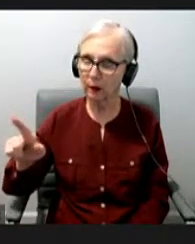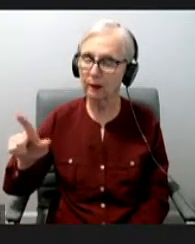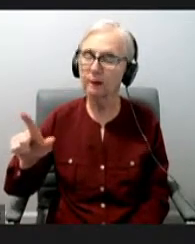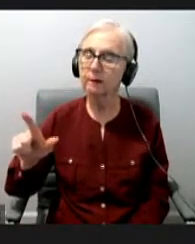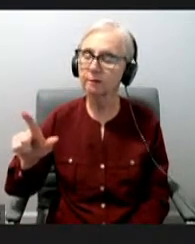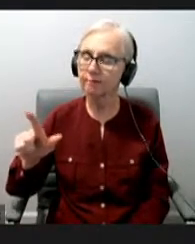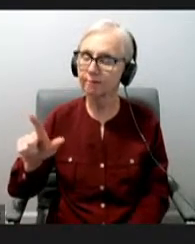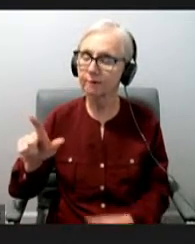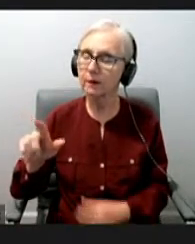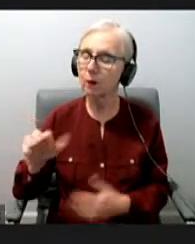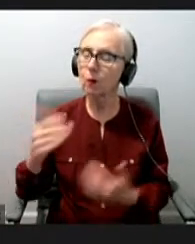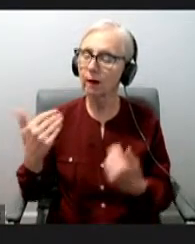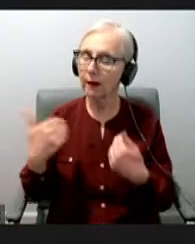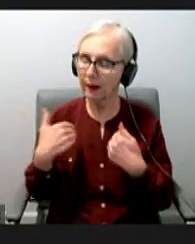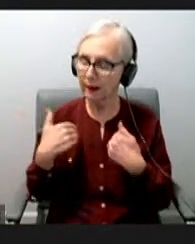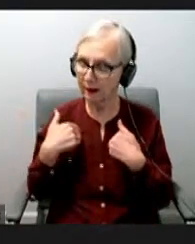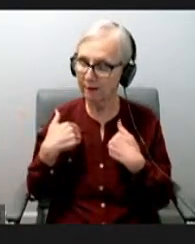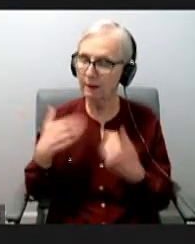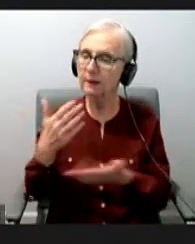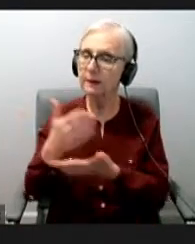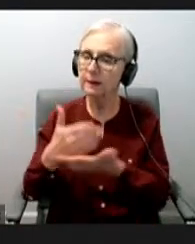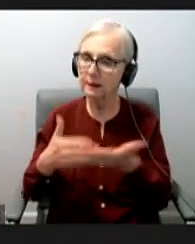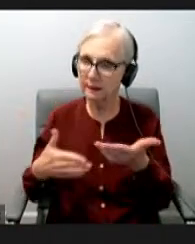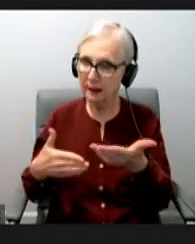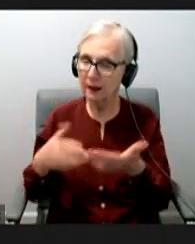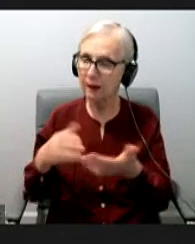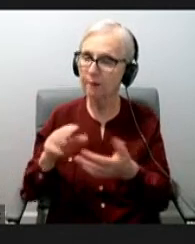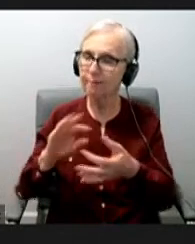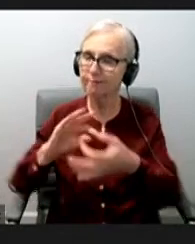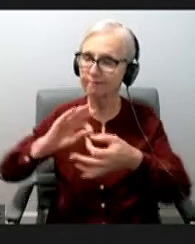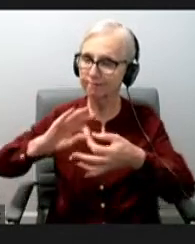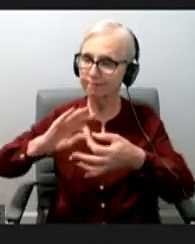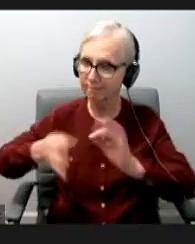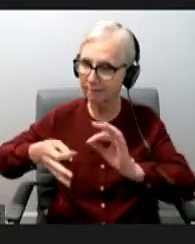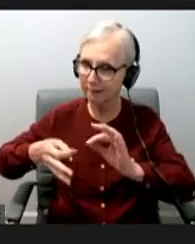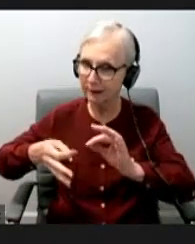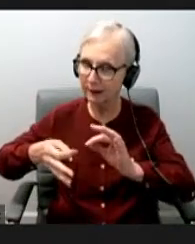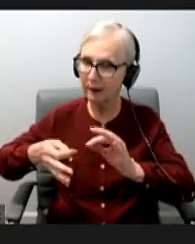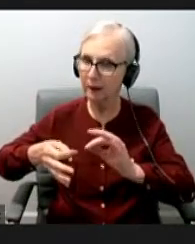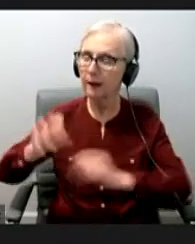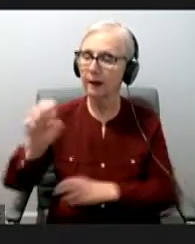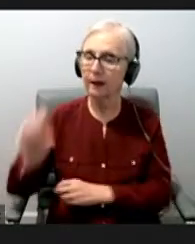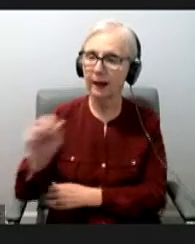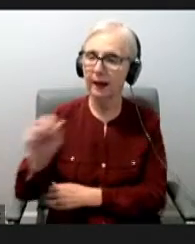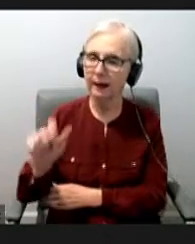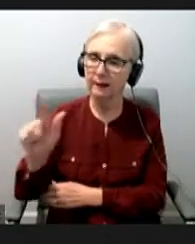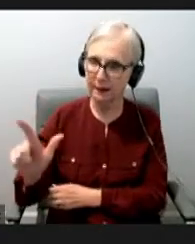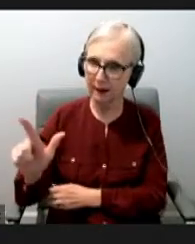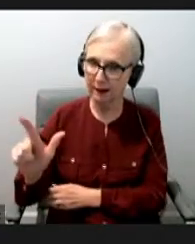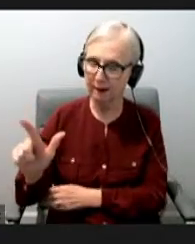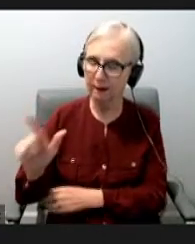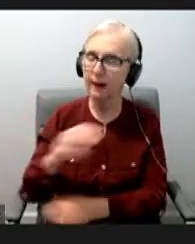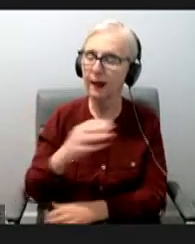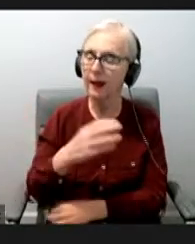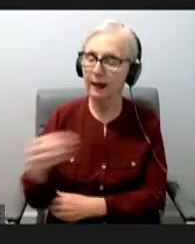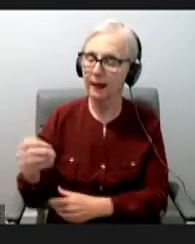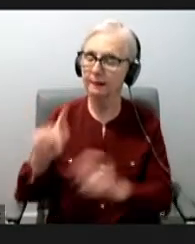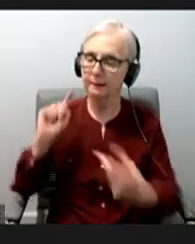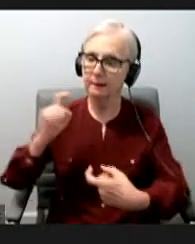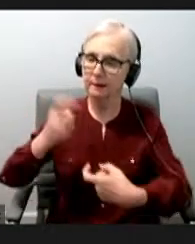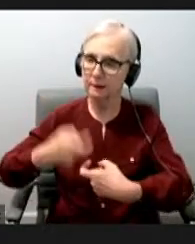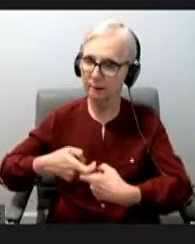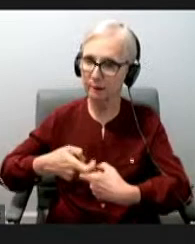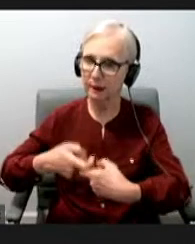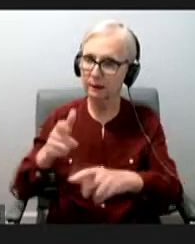Couple of notes up Recording in top. We do progress. have some translation channels available. We have an American Sign Language channel and a Spanish language